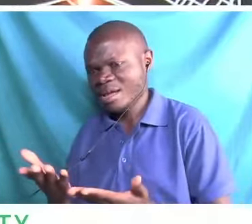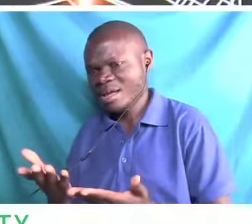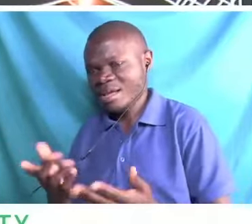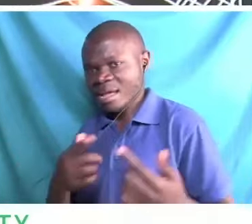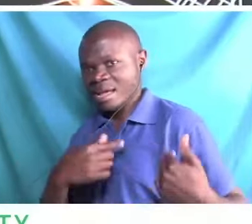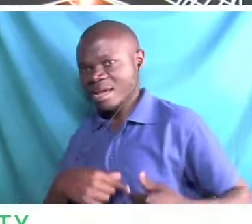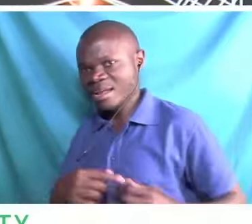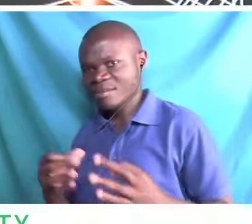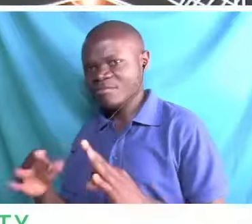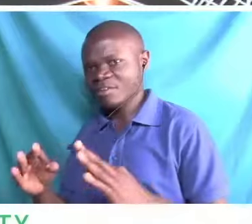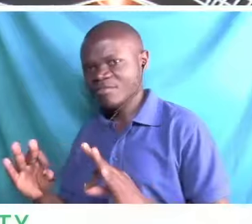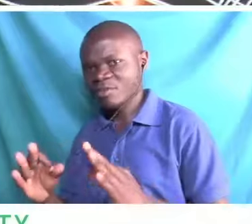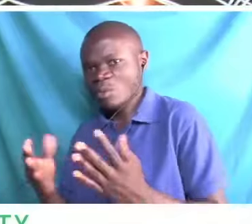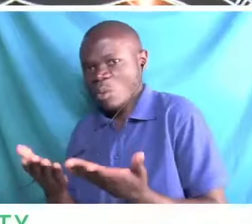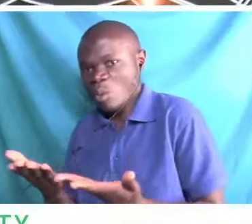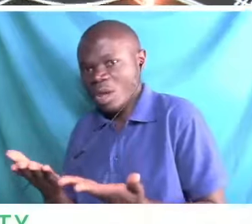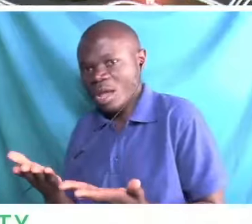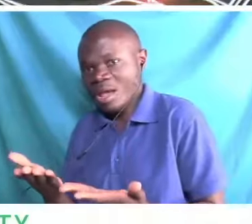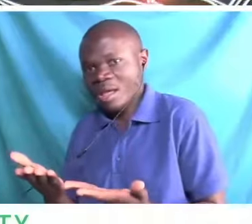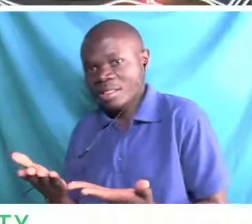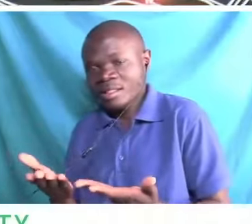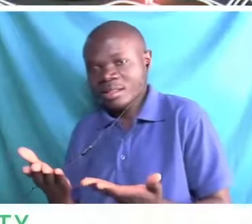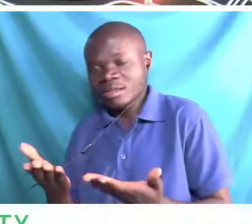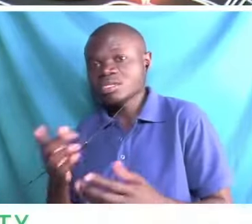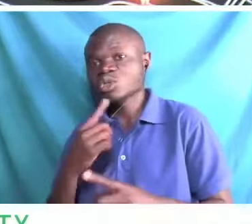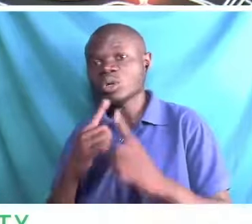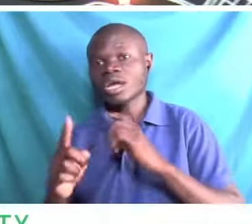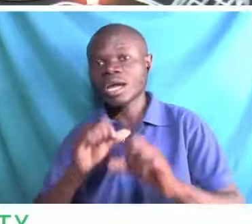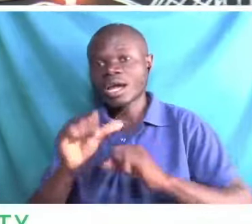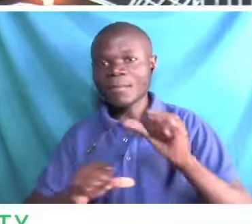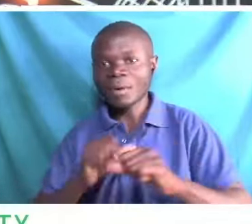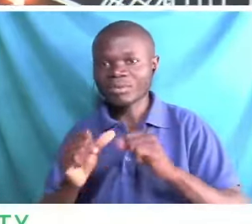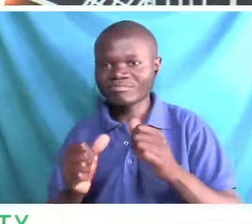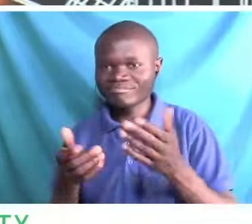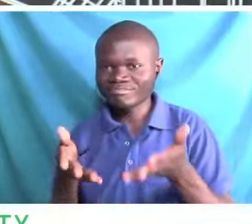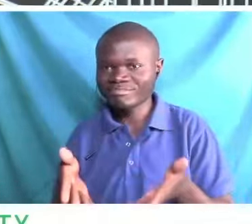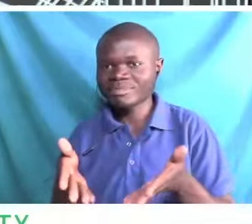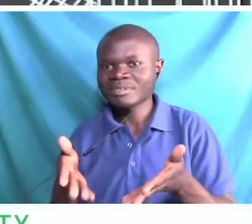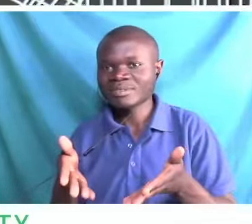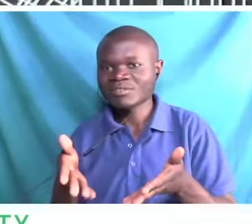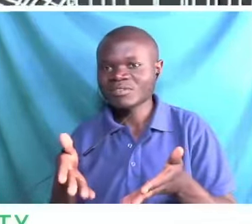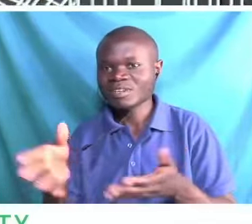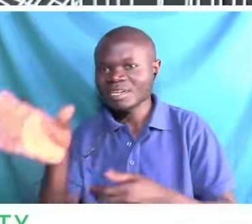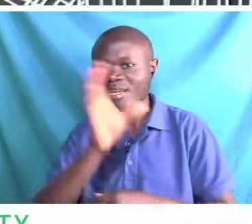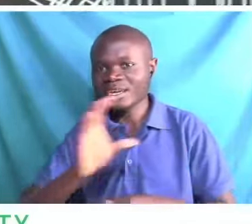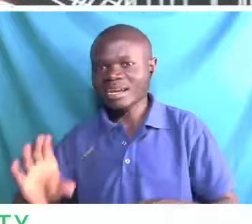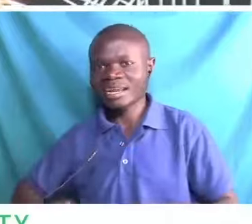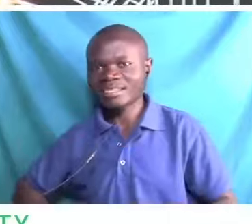set? When you're talking about the preeminence of Christ in Christian